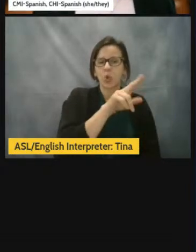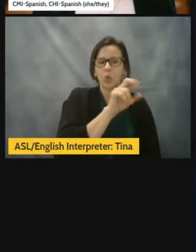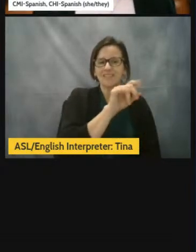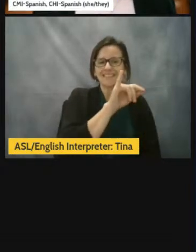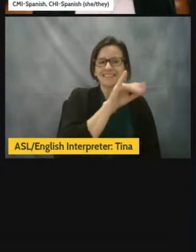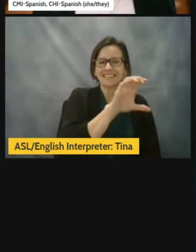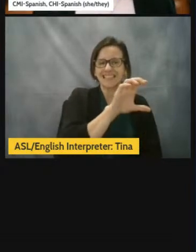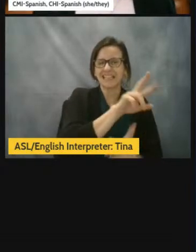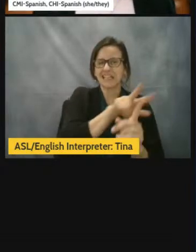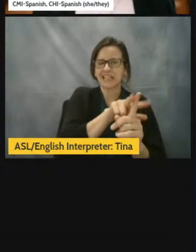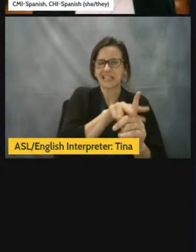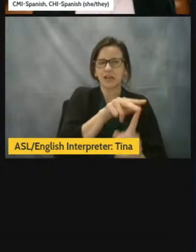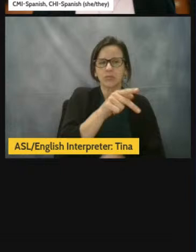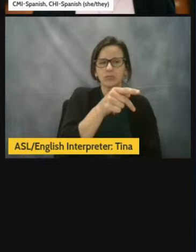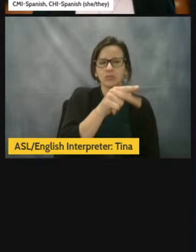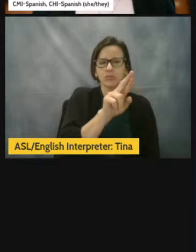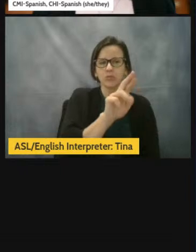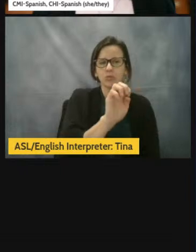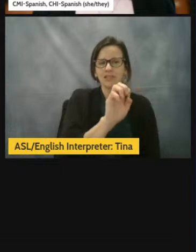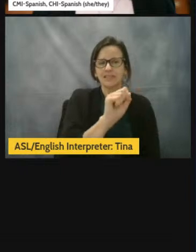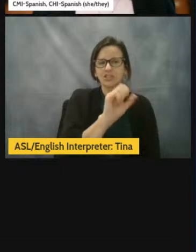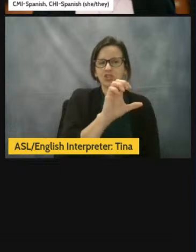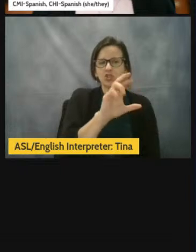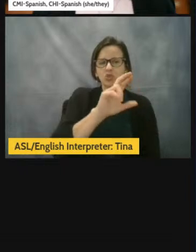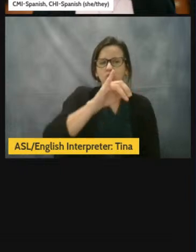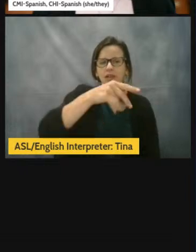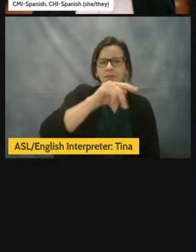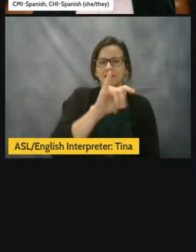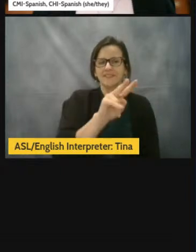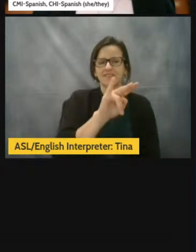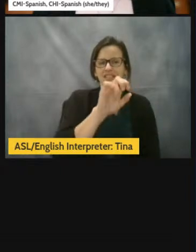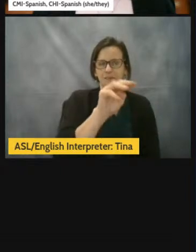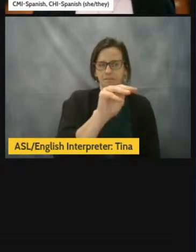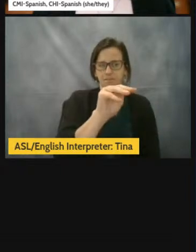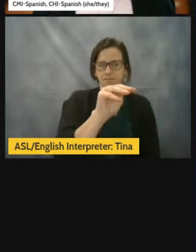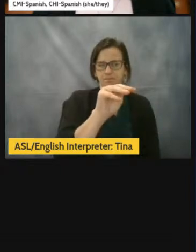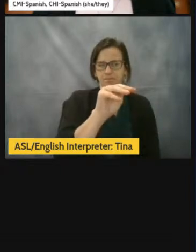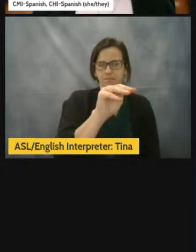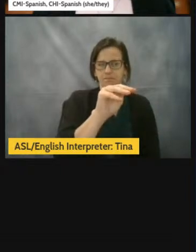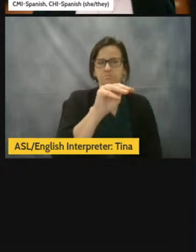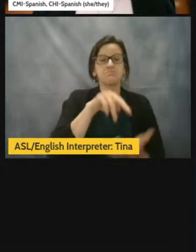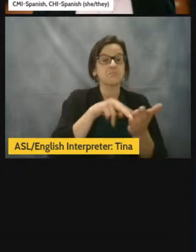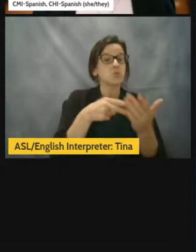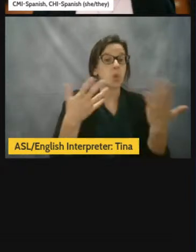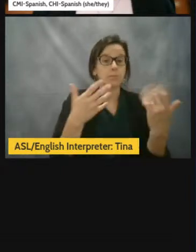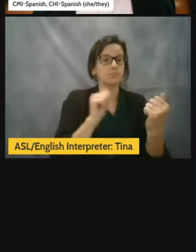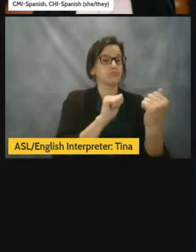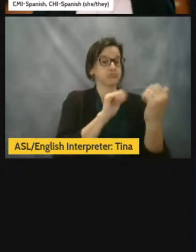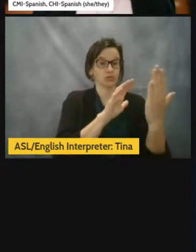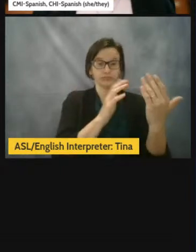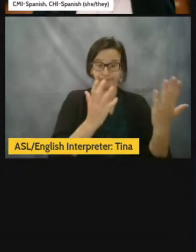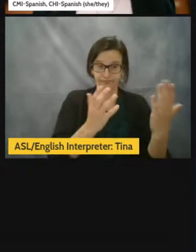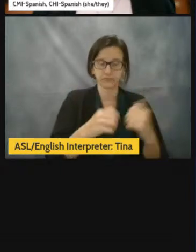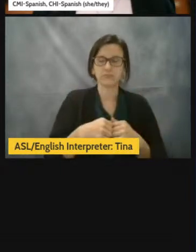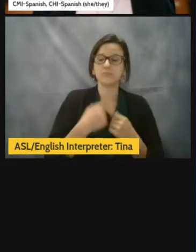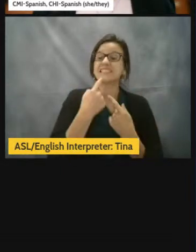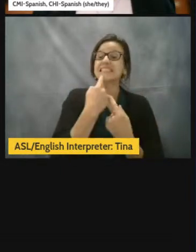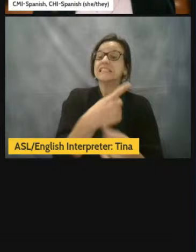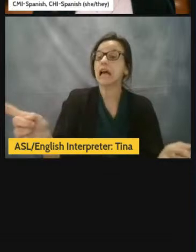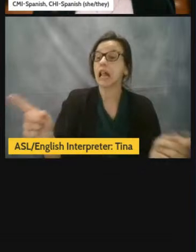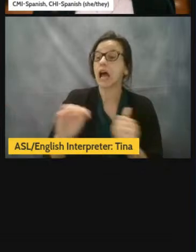So linguistic prescriptivism is an approach to language that tells speakers how it should be